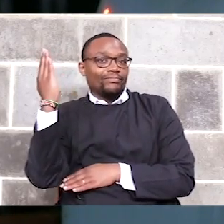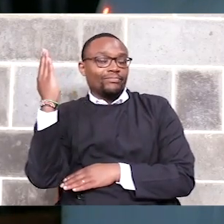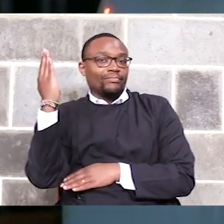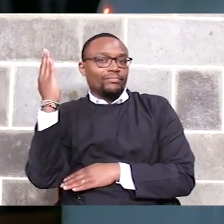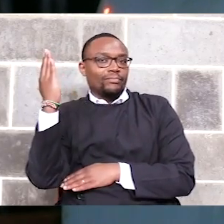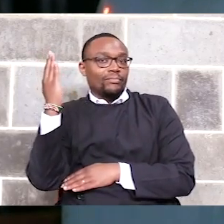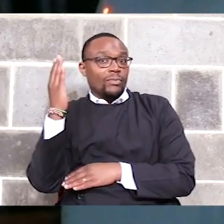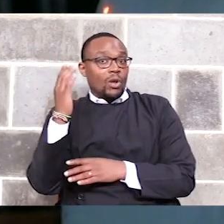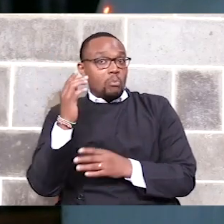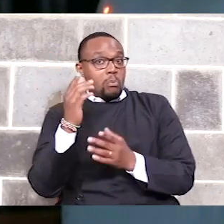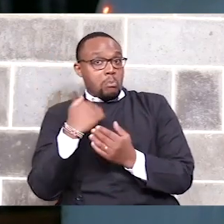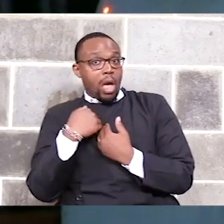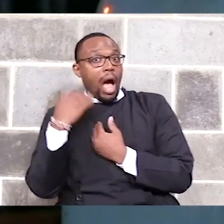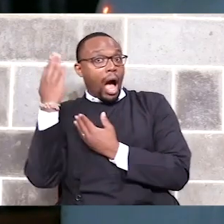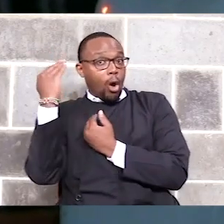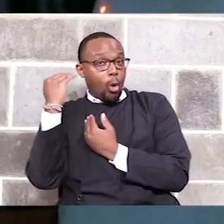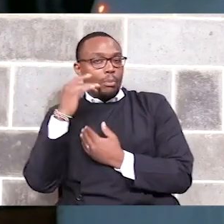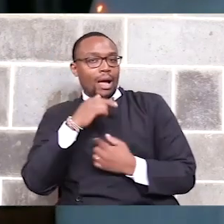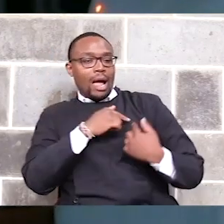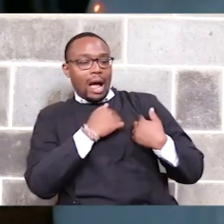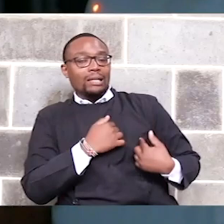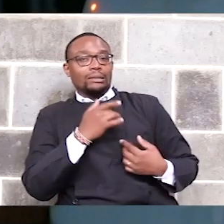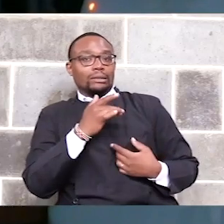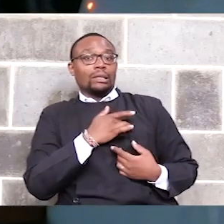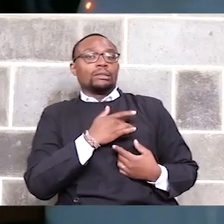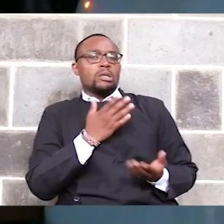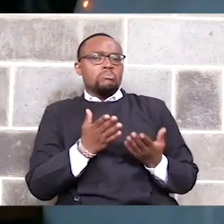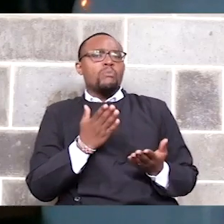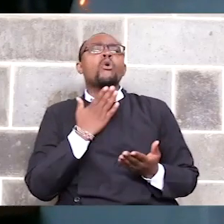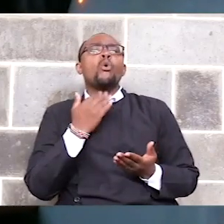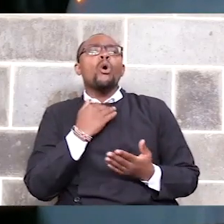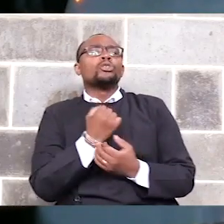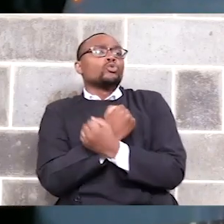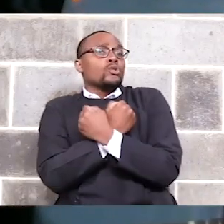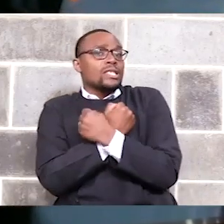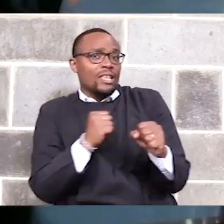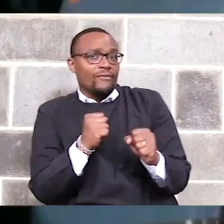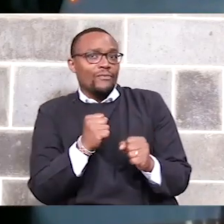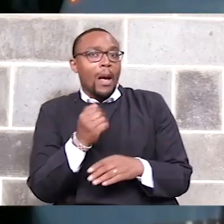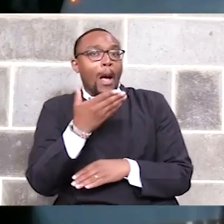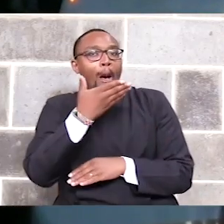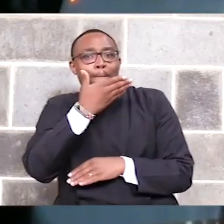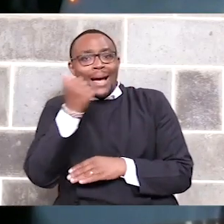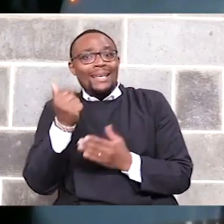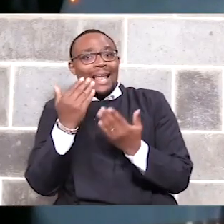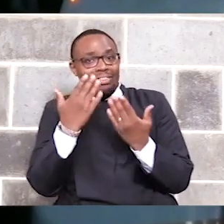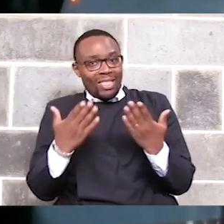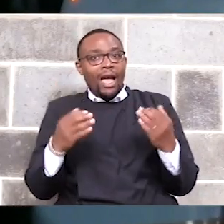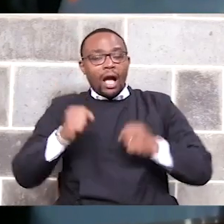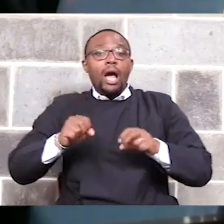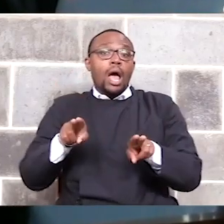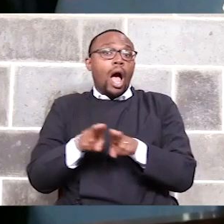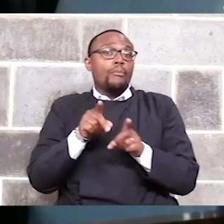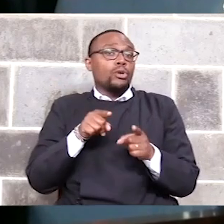You have been touched, and you like to give your life to Christ. It is the best thing that can happen to